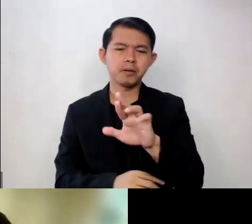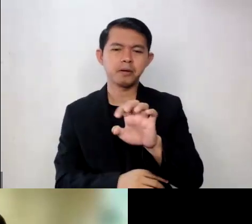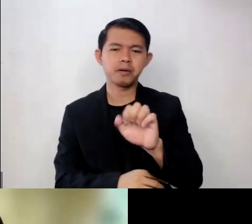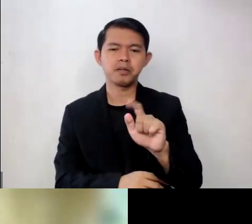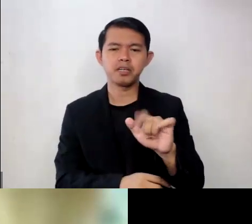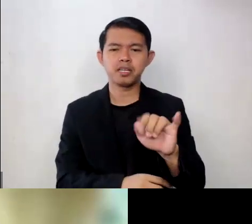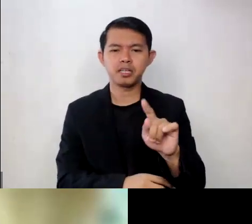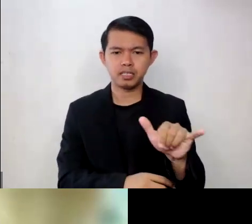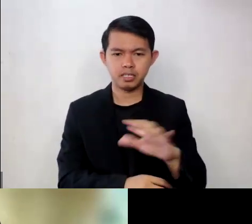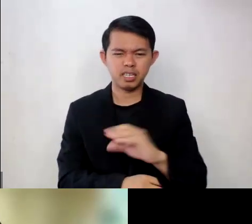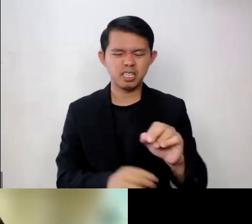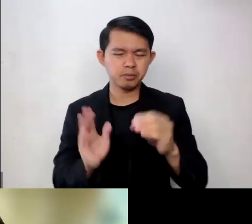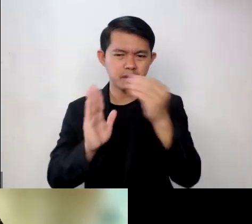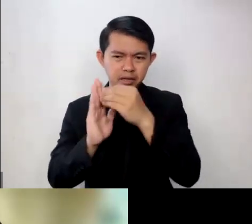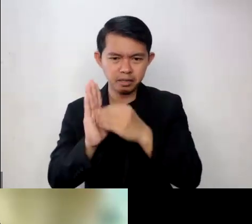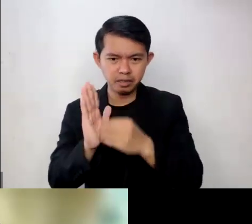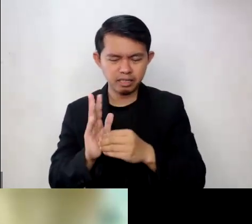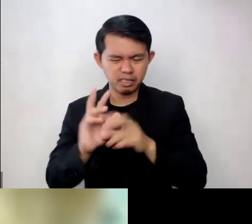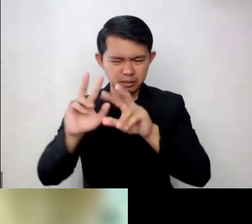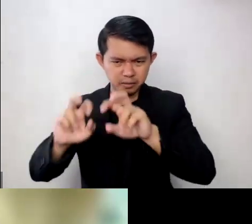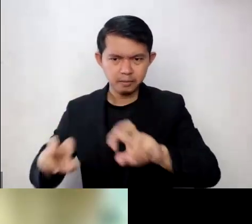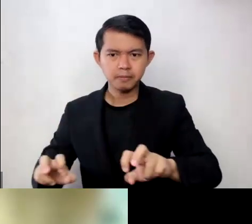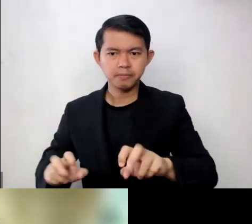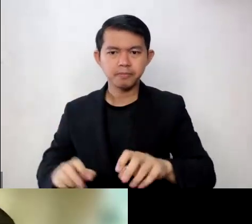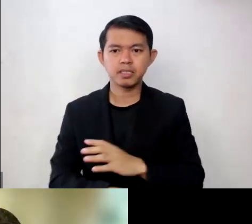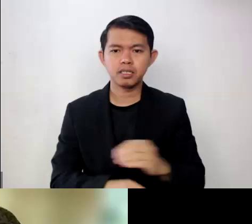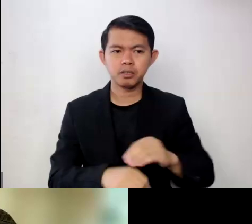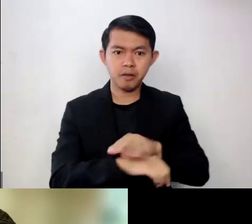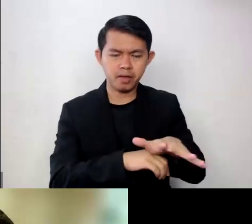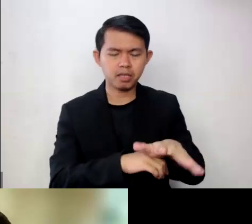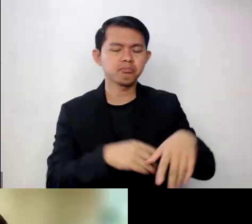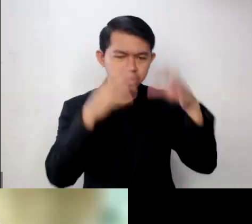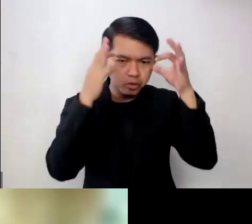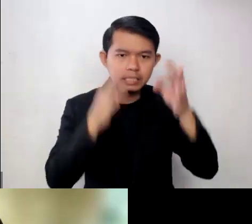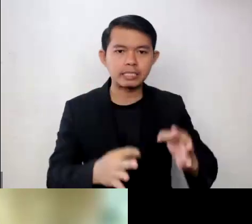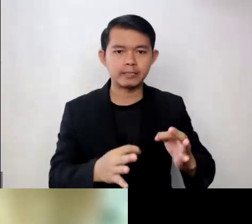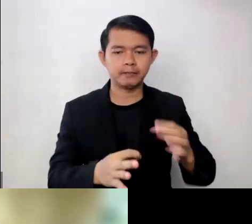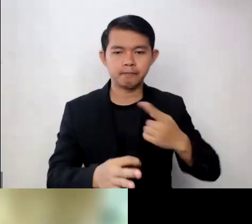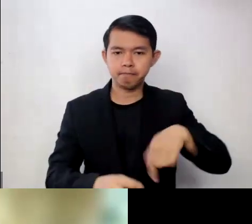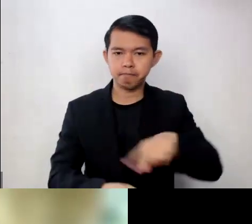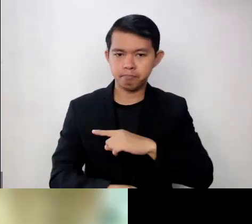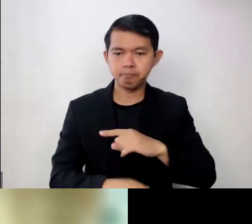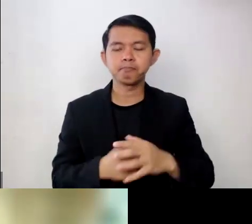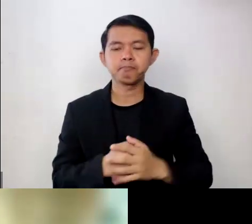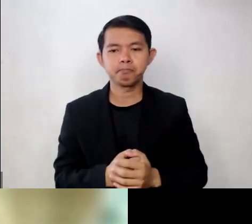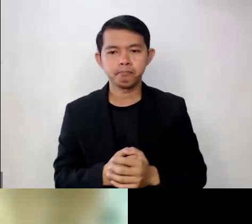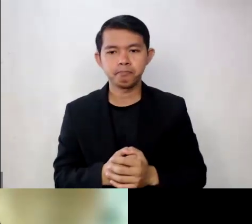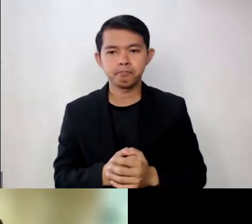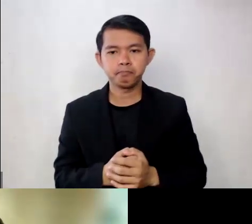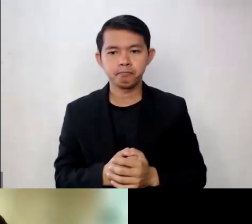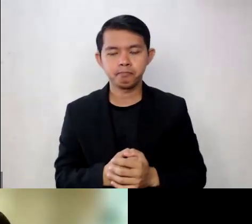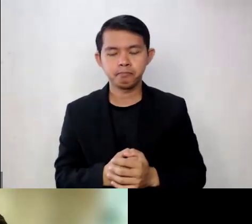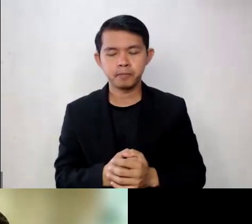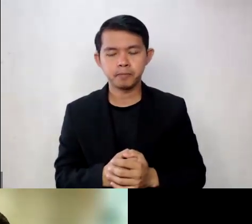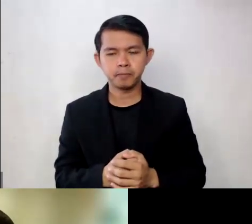and data analysts from the numerous decisions we make, often reasonable, but most of the time arbitrary,